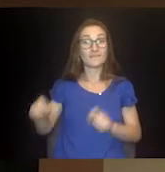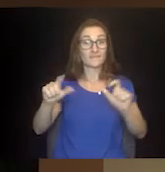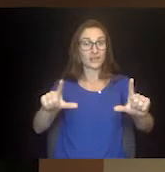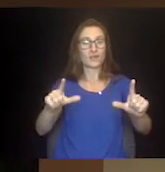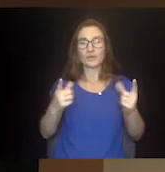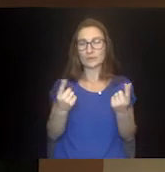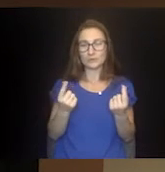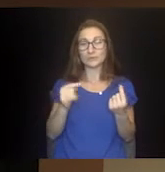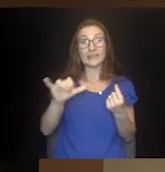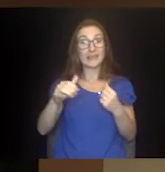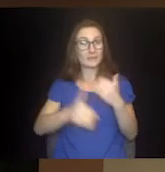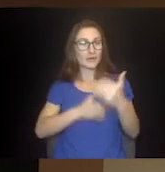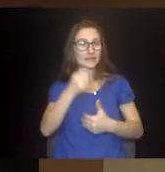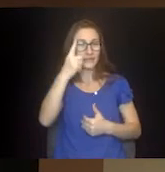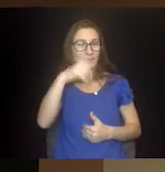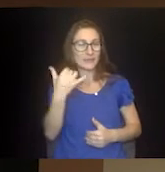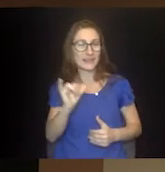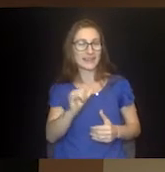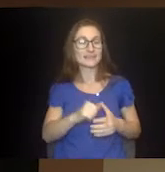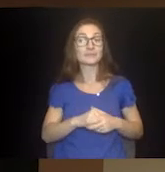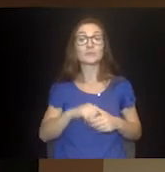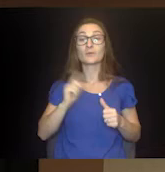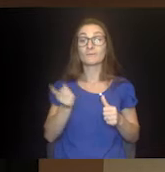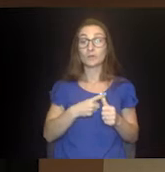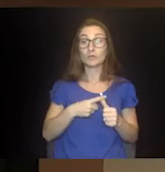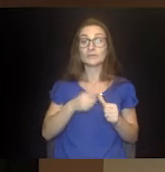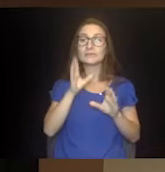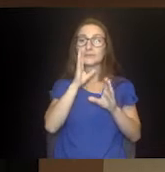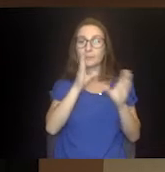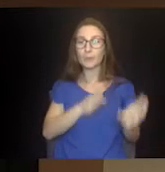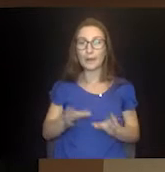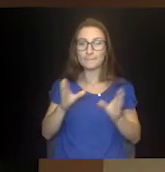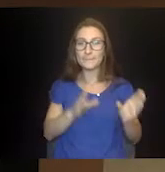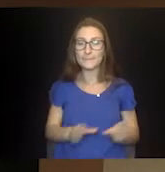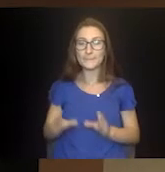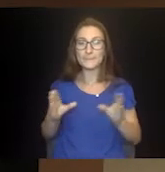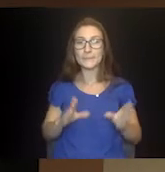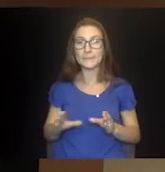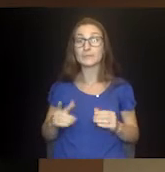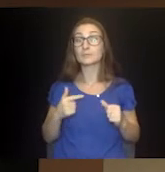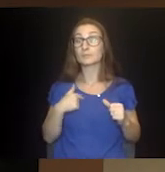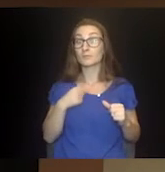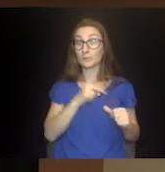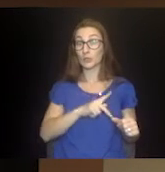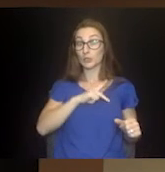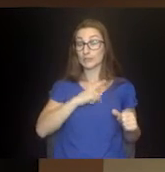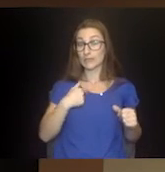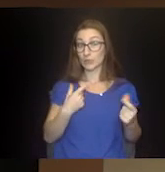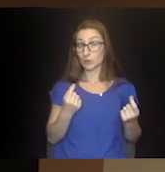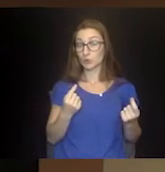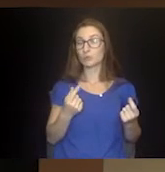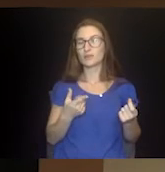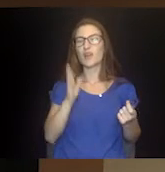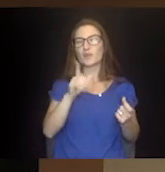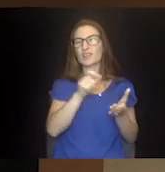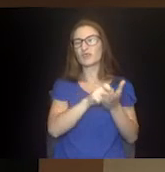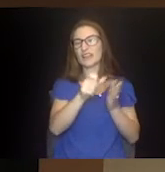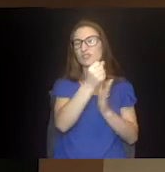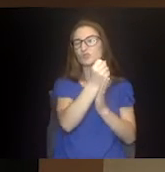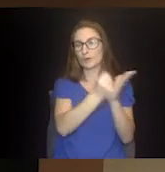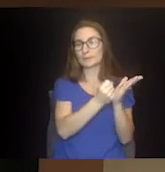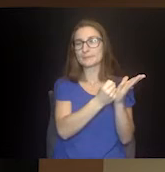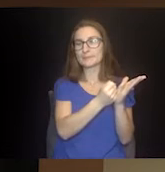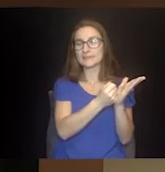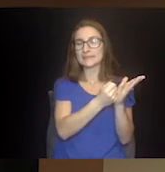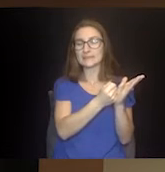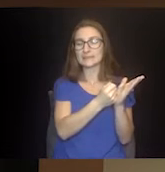our vlogs are and how we go through the process of vlogs. First thing is prep. Or what I personally do, I